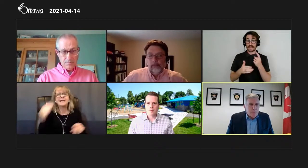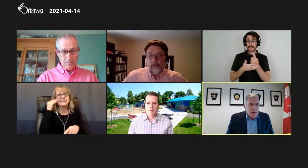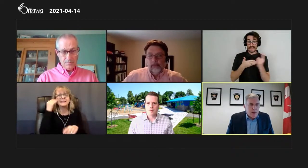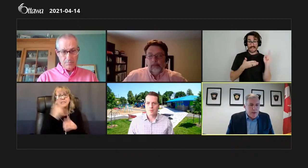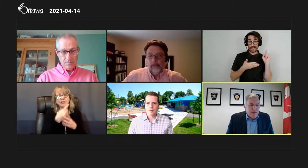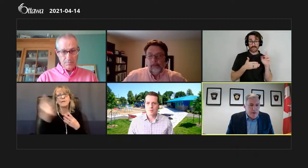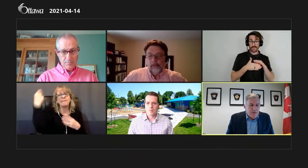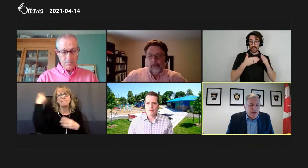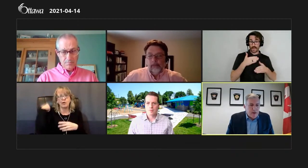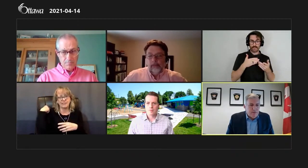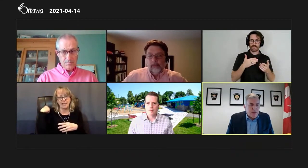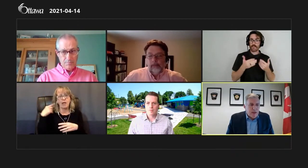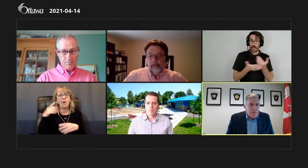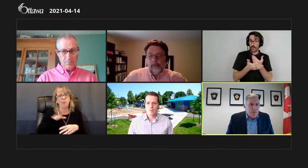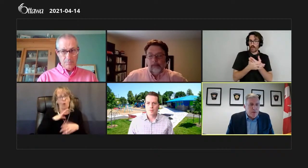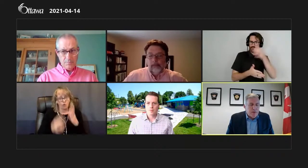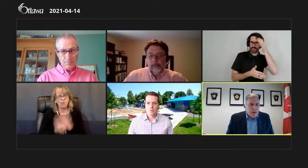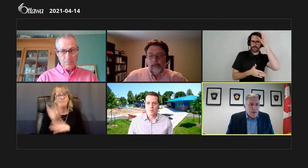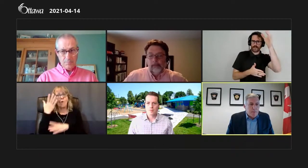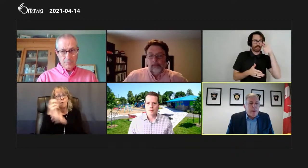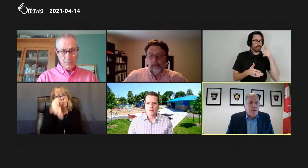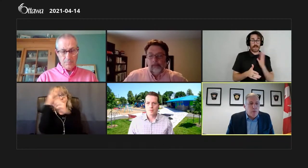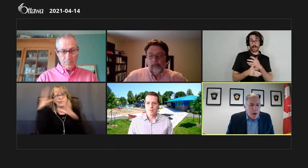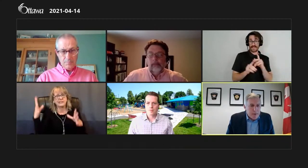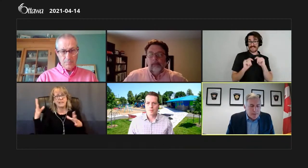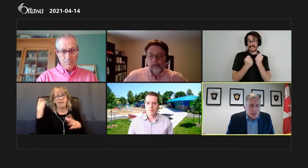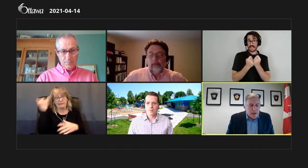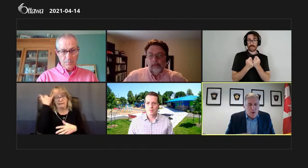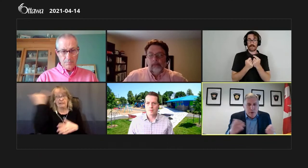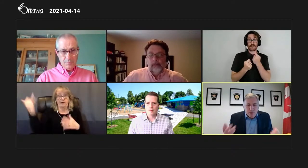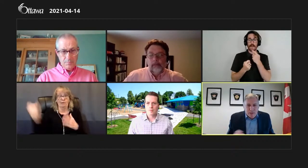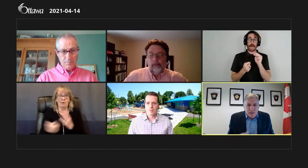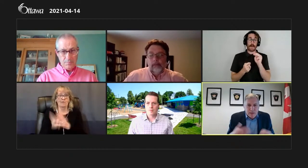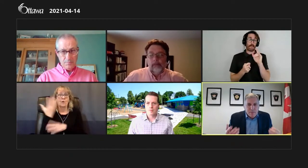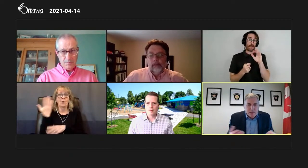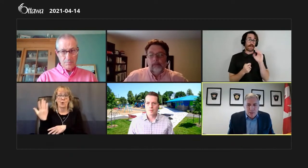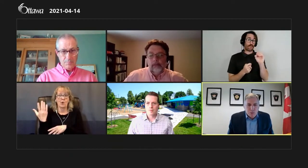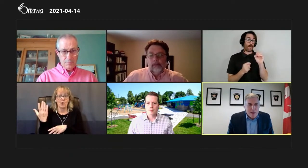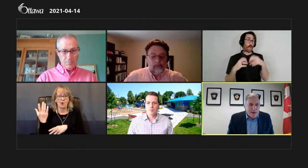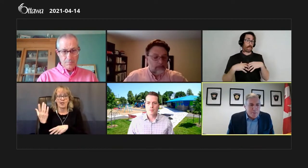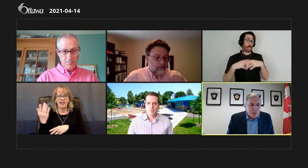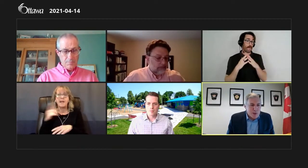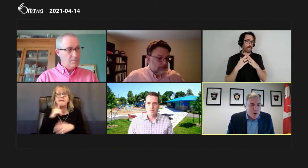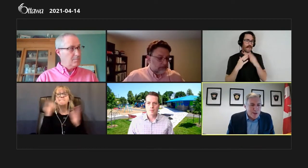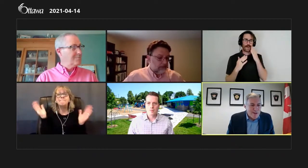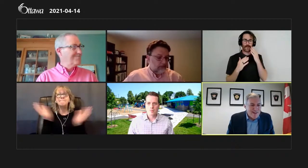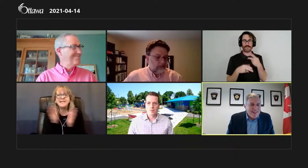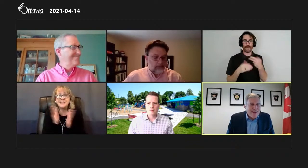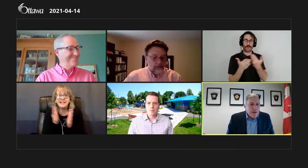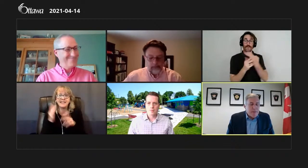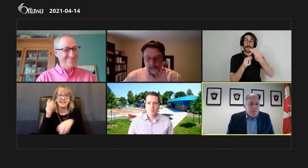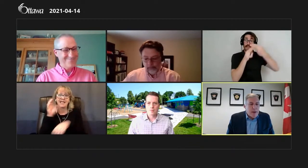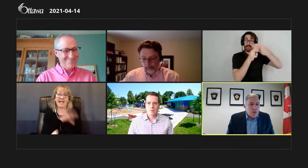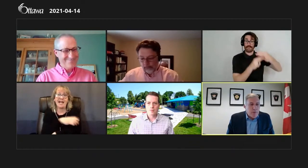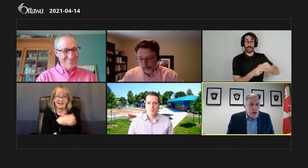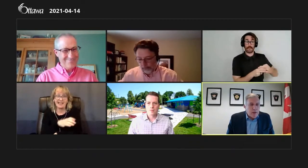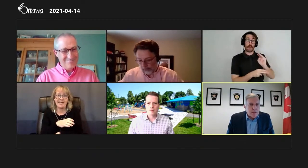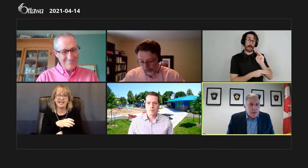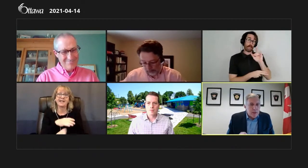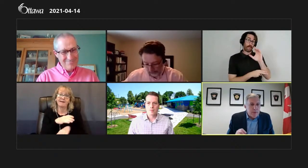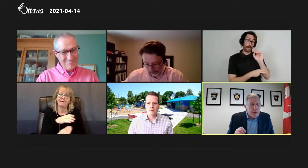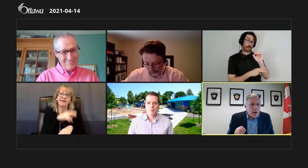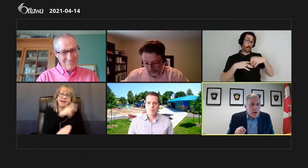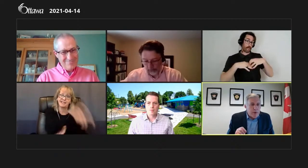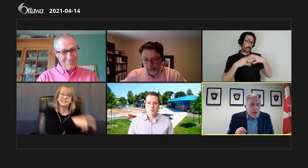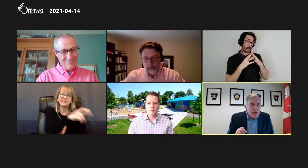team, very innovative, that came up with the micro pop-ups. And I know we're using these names because we're making up as we go along. But these micro pop-ups